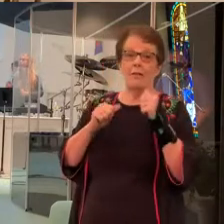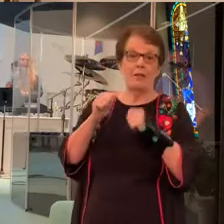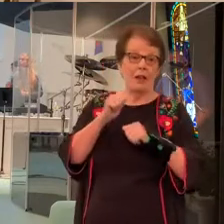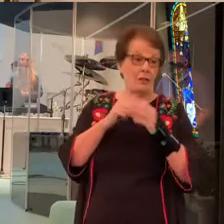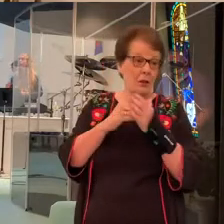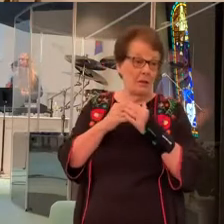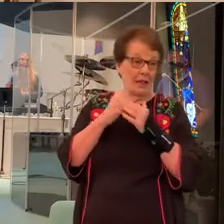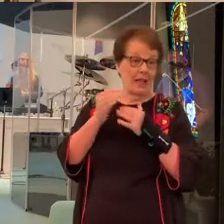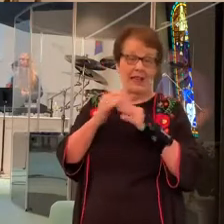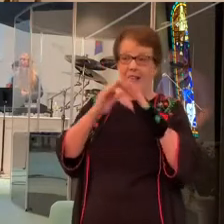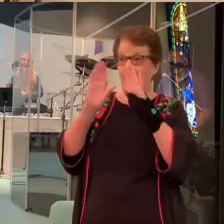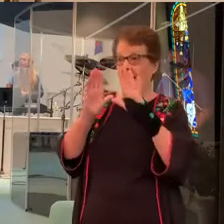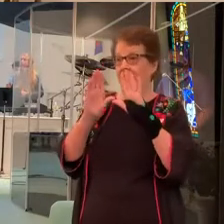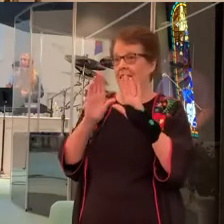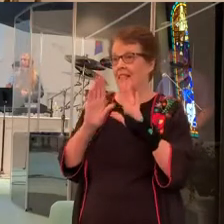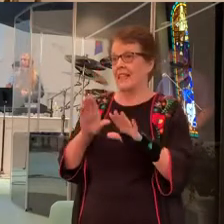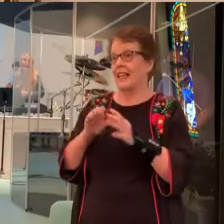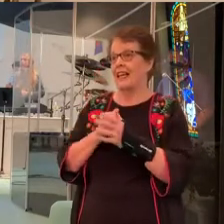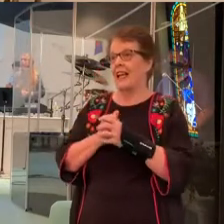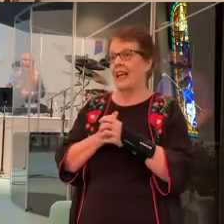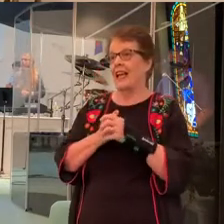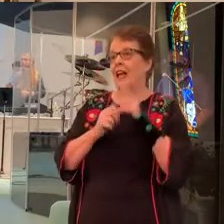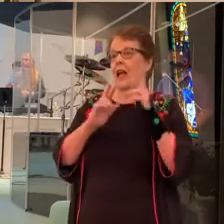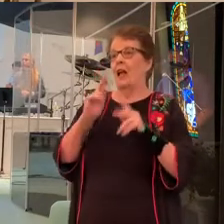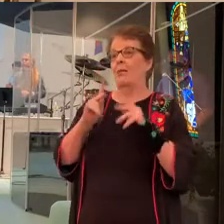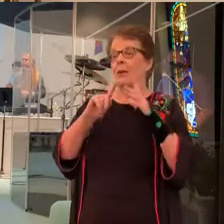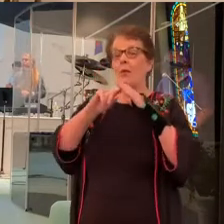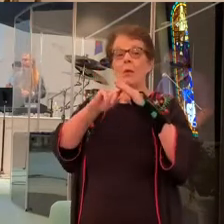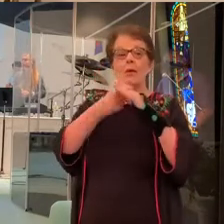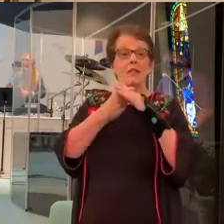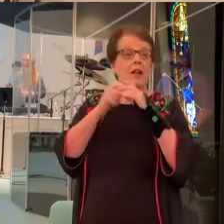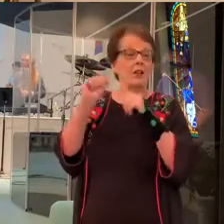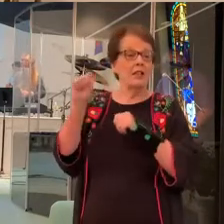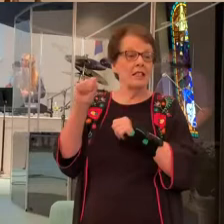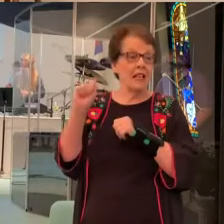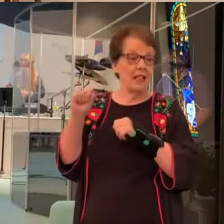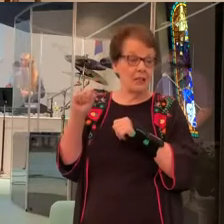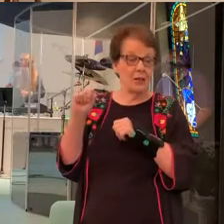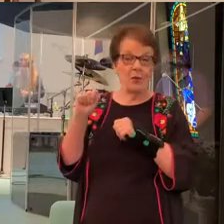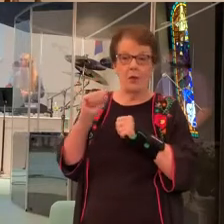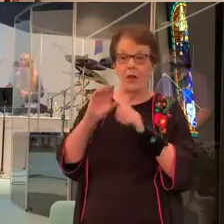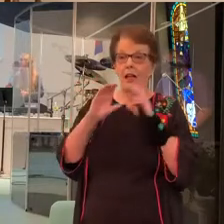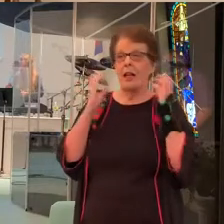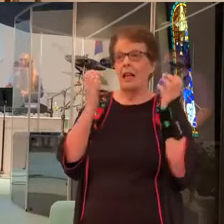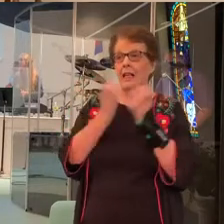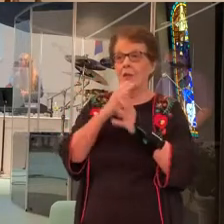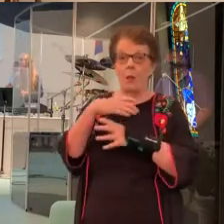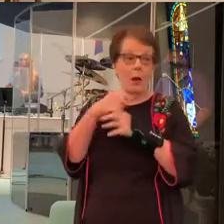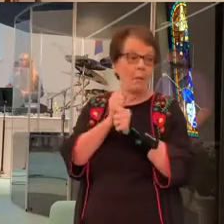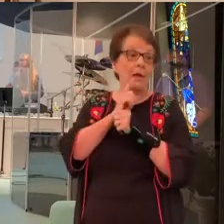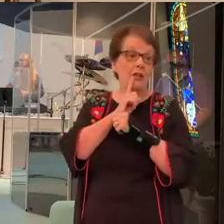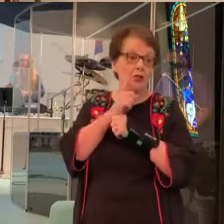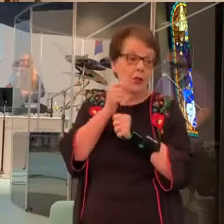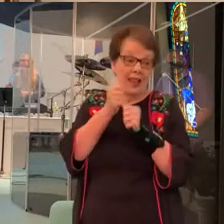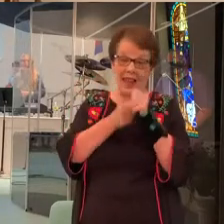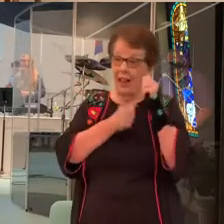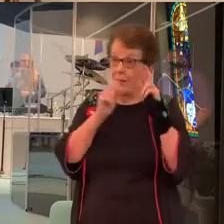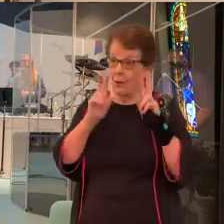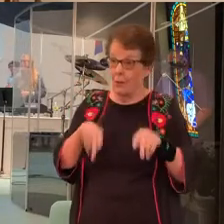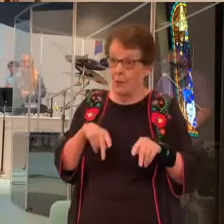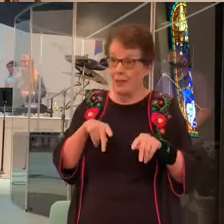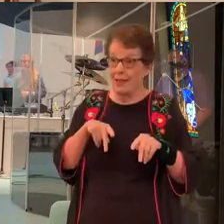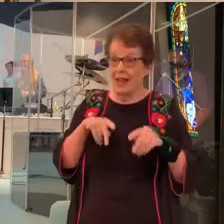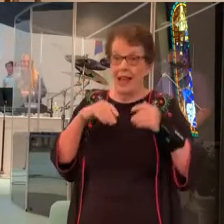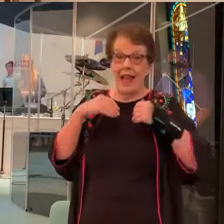Sunday, and then we'll get people off into their Sunday school classes. Our goal and our plan is to make sure that everybody has a small